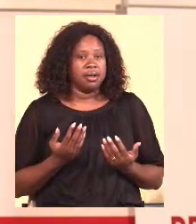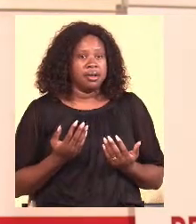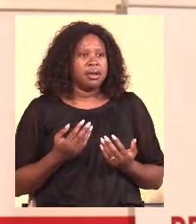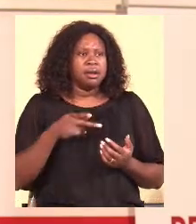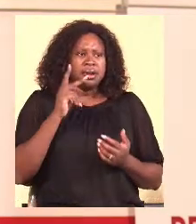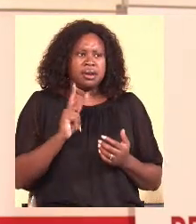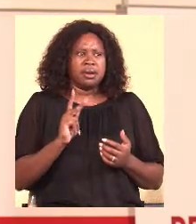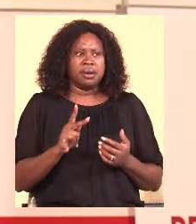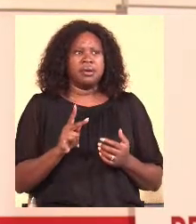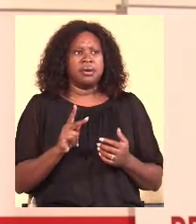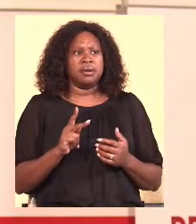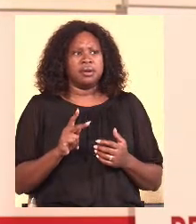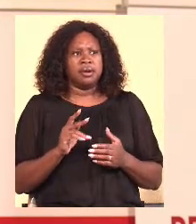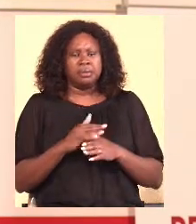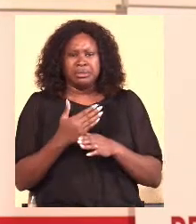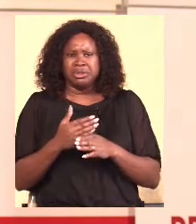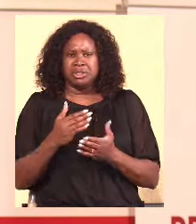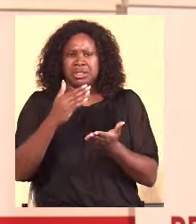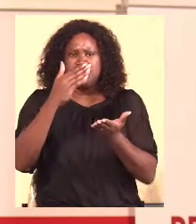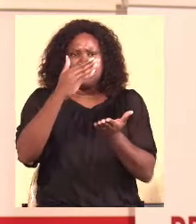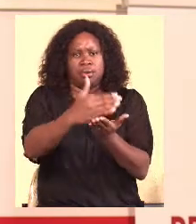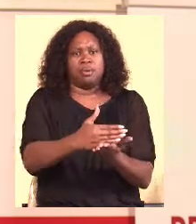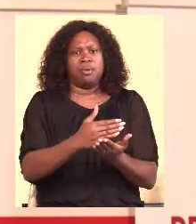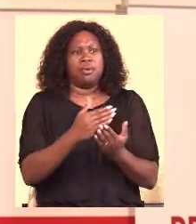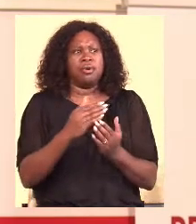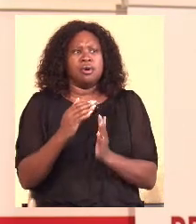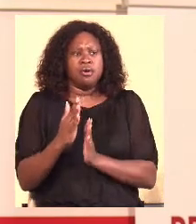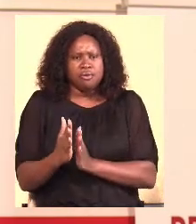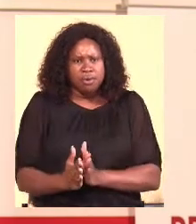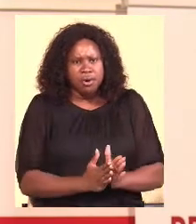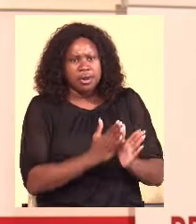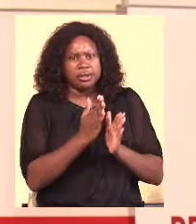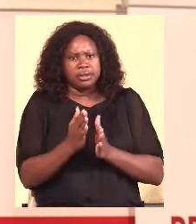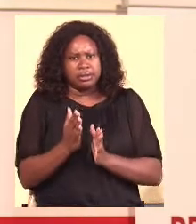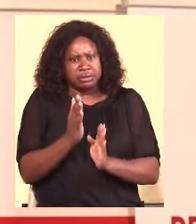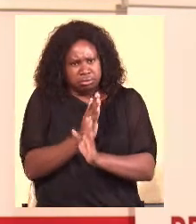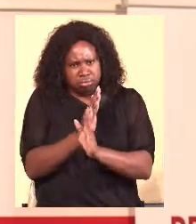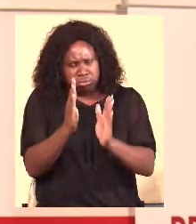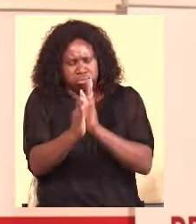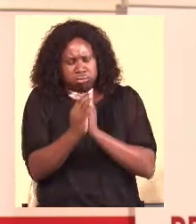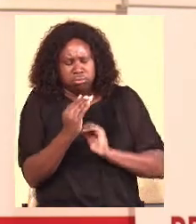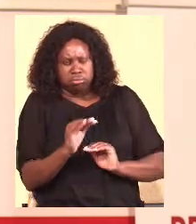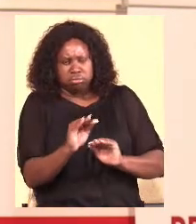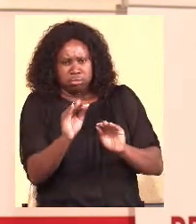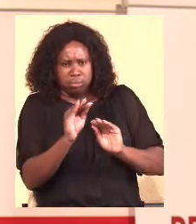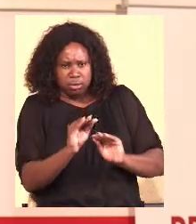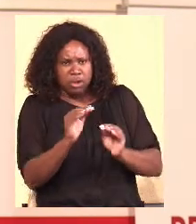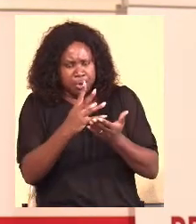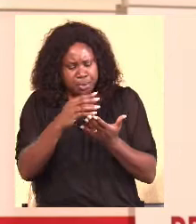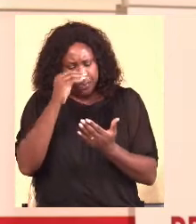of the indefinite stoppage of organized and guided teaching and